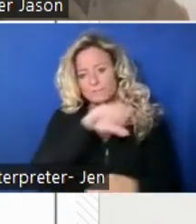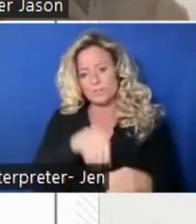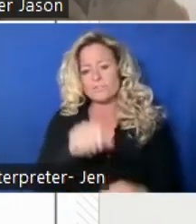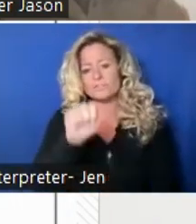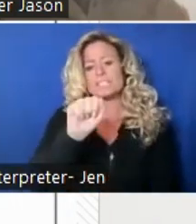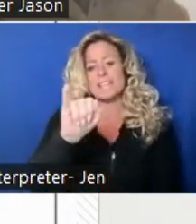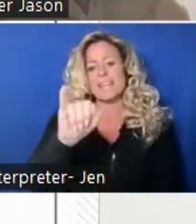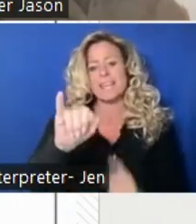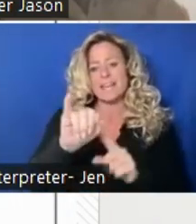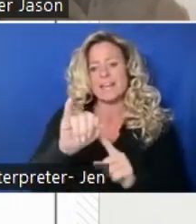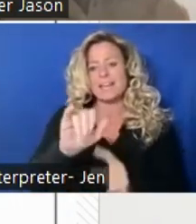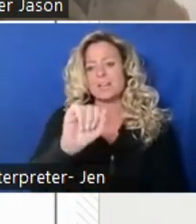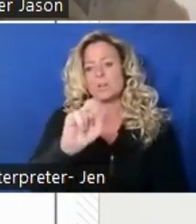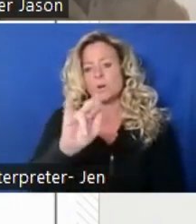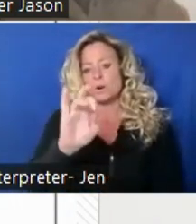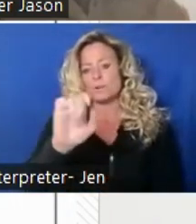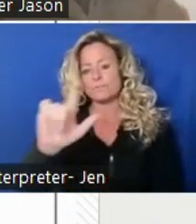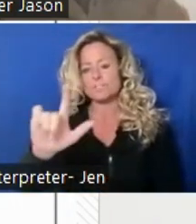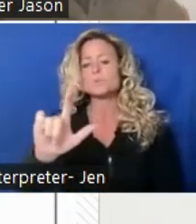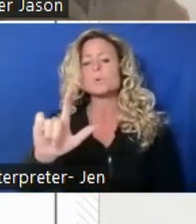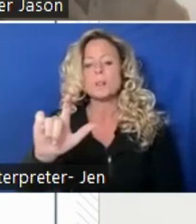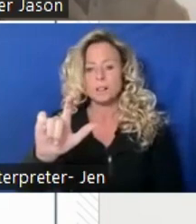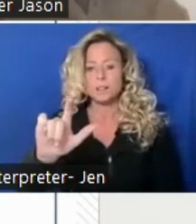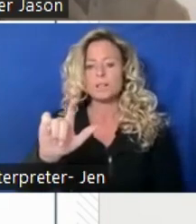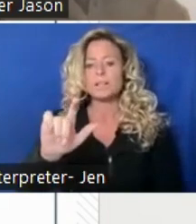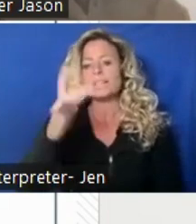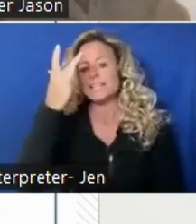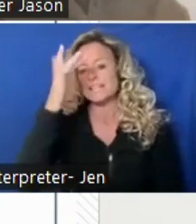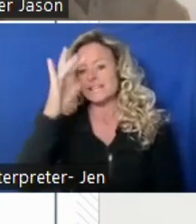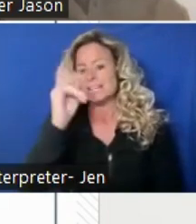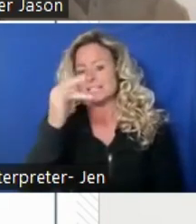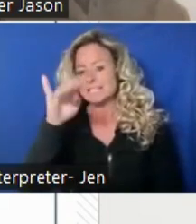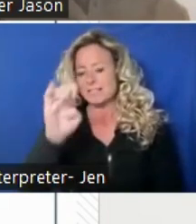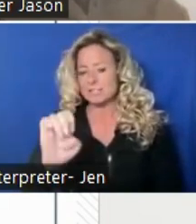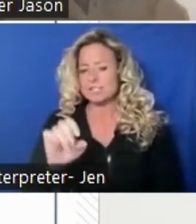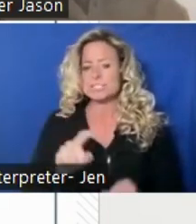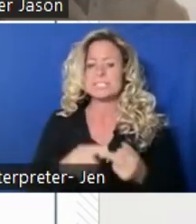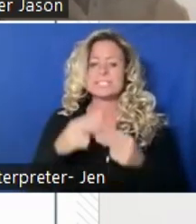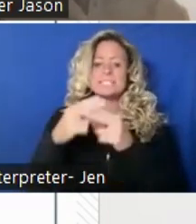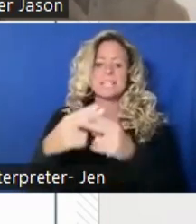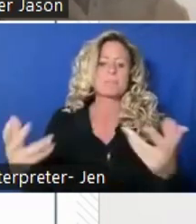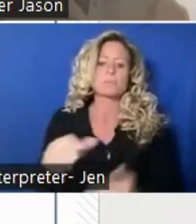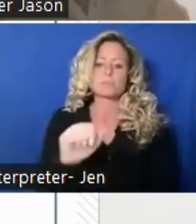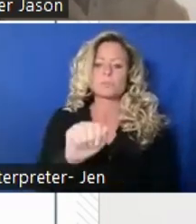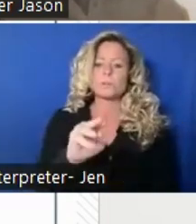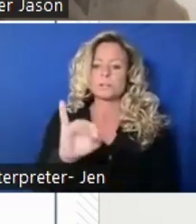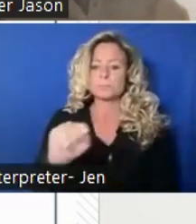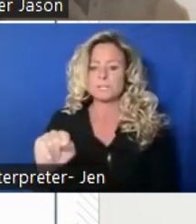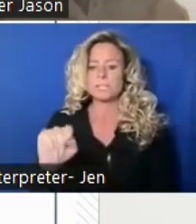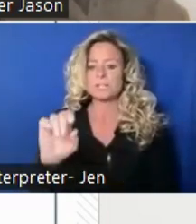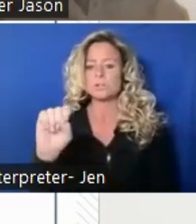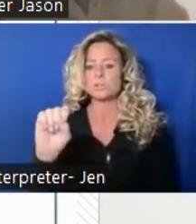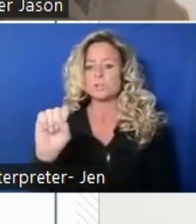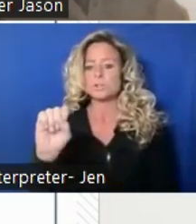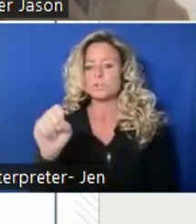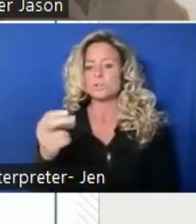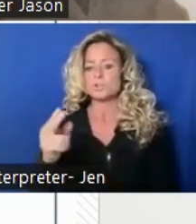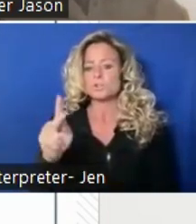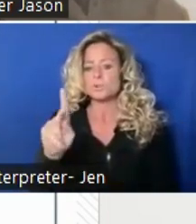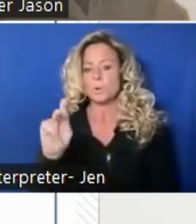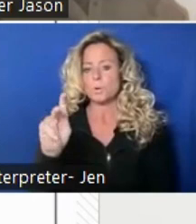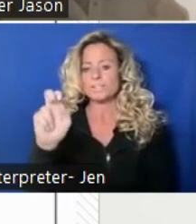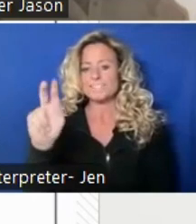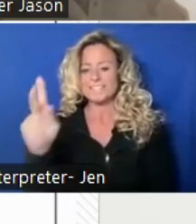artificial intelligence, his name is Amit Shkolnik, and he is a brilliant man. And he's really good at explaining it in